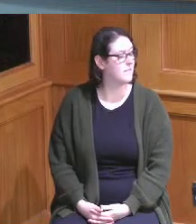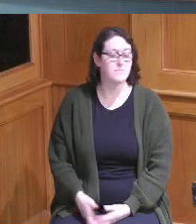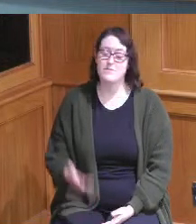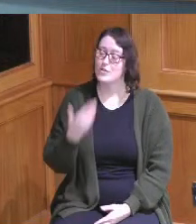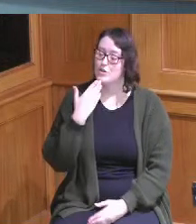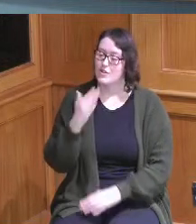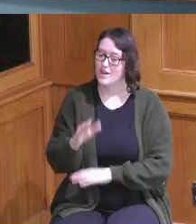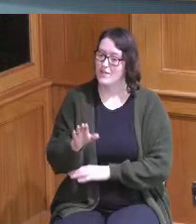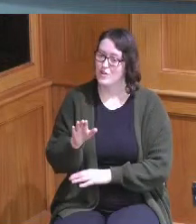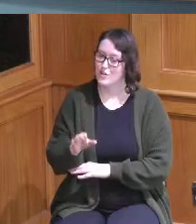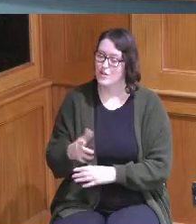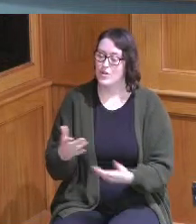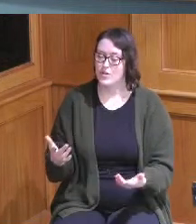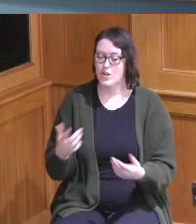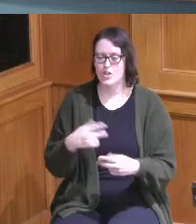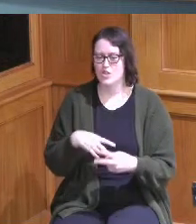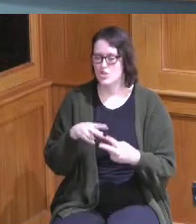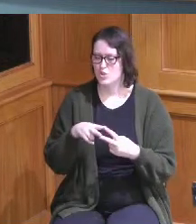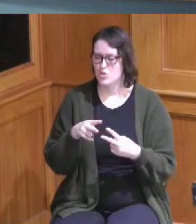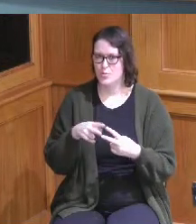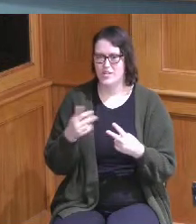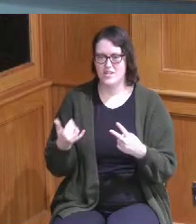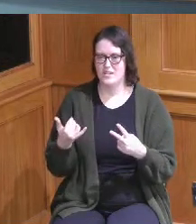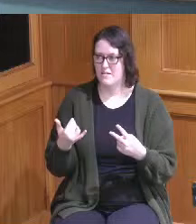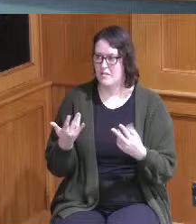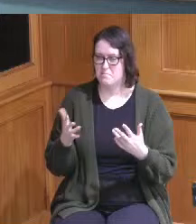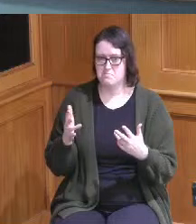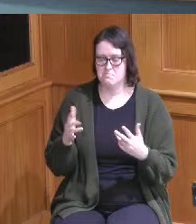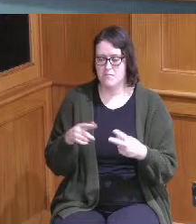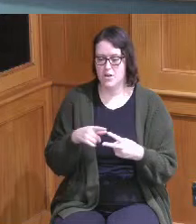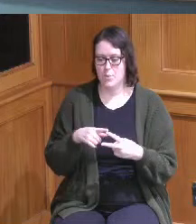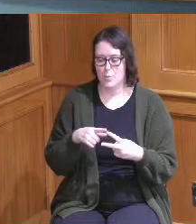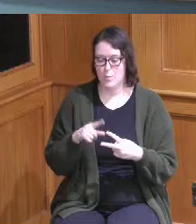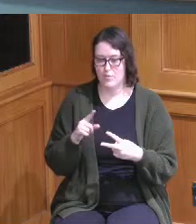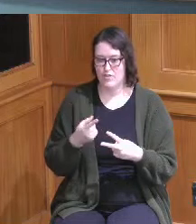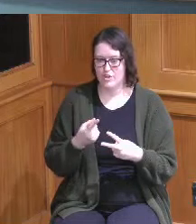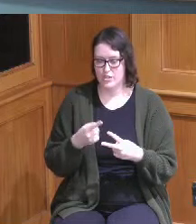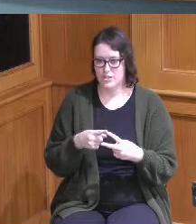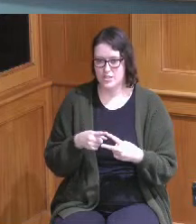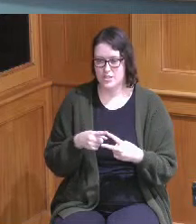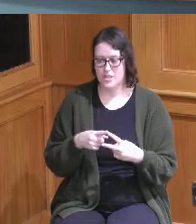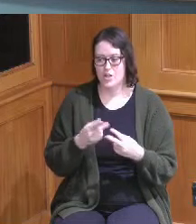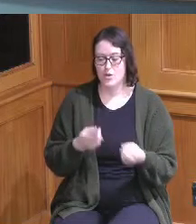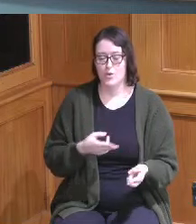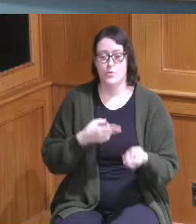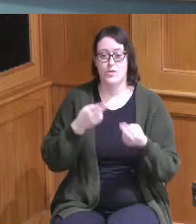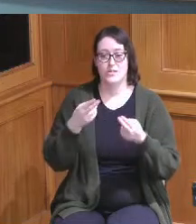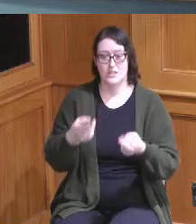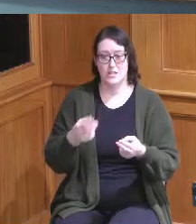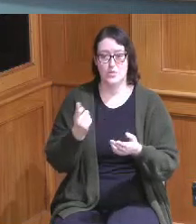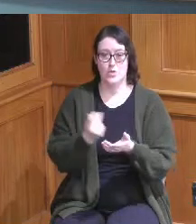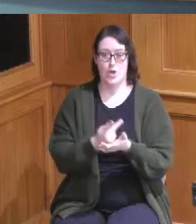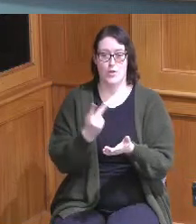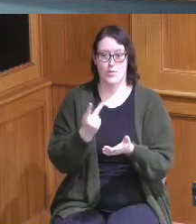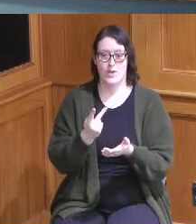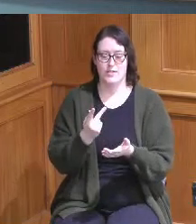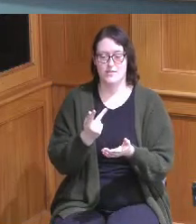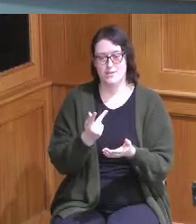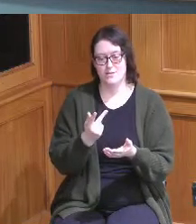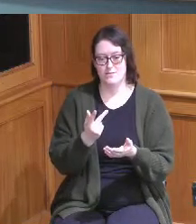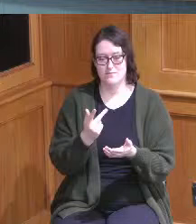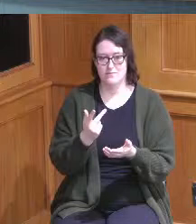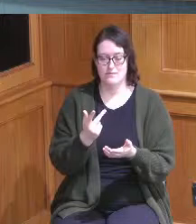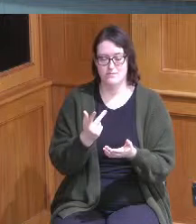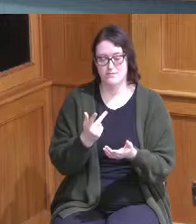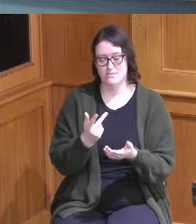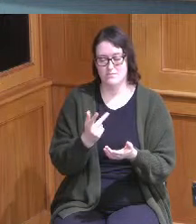Good afternoon. Just 2 items in front of you today. Item number 1 is a resolution approving